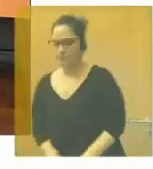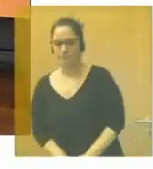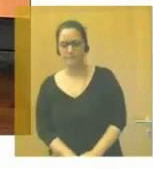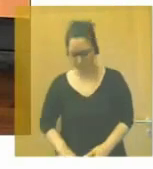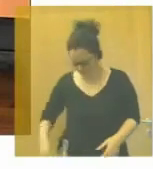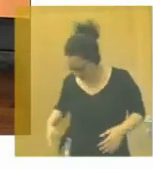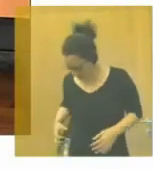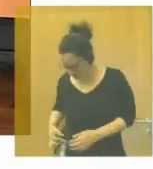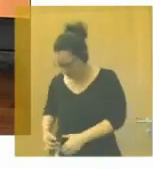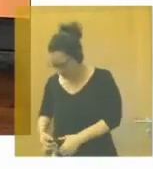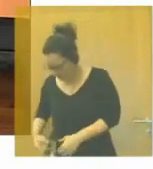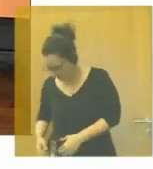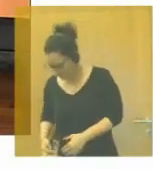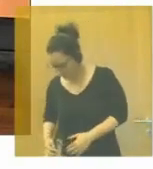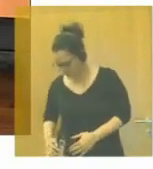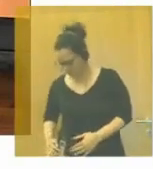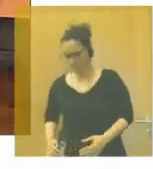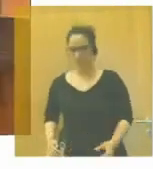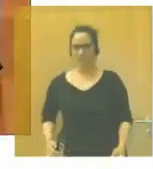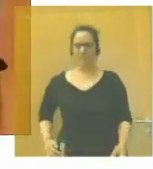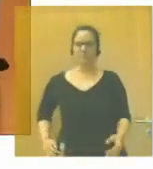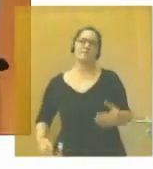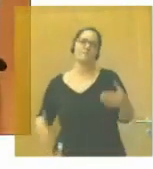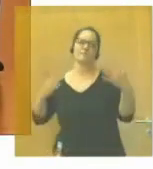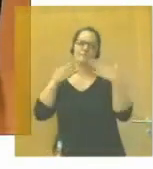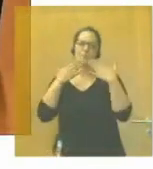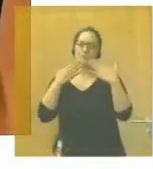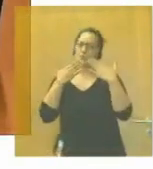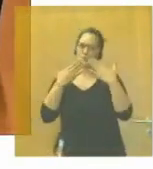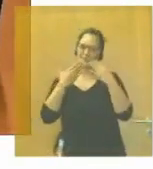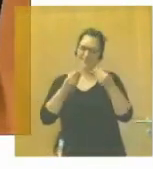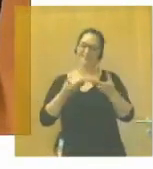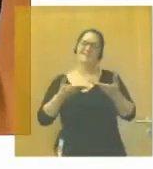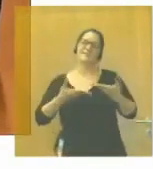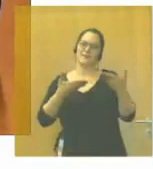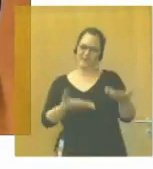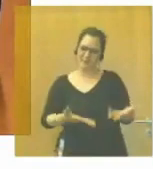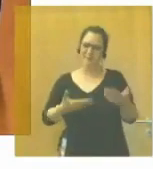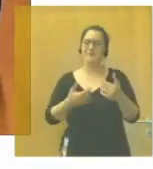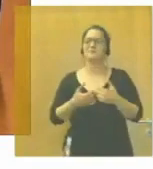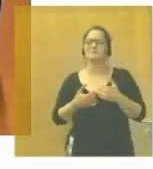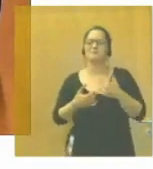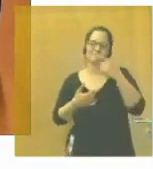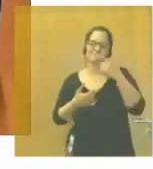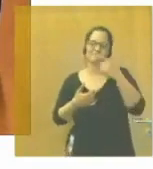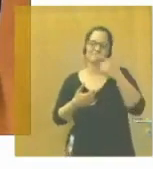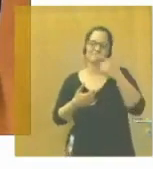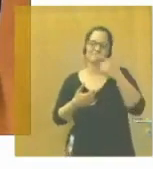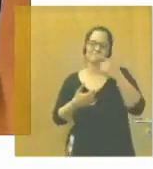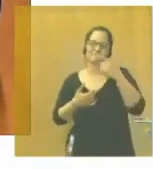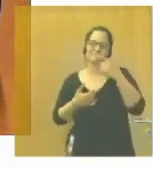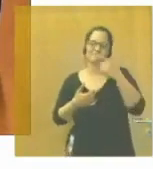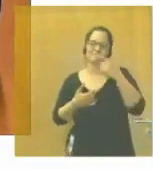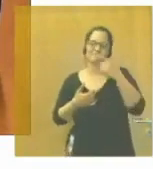Thank you so much for having me here. There's nothing like going last in a long day. Thank you for sticking it out and